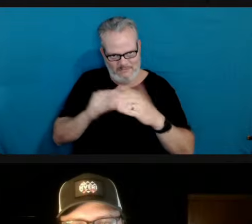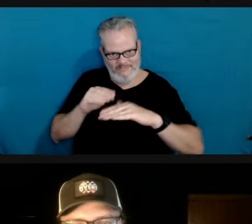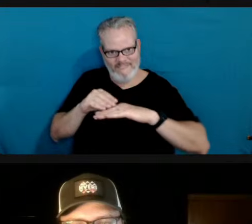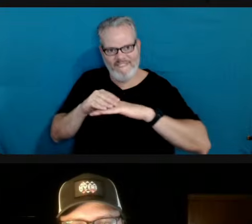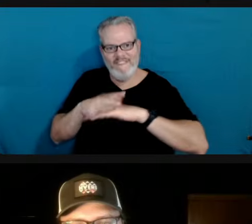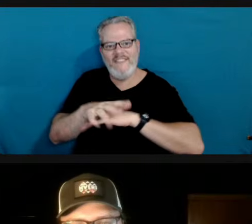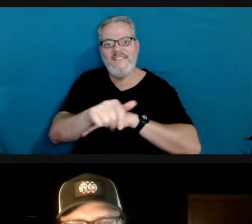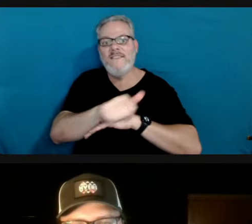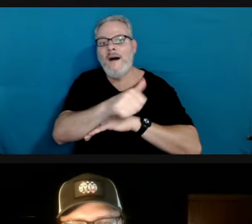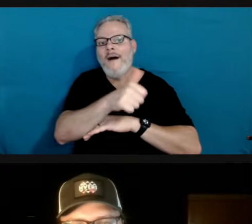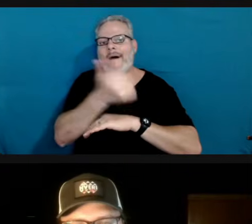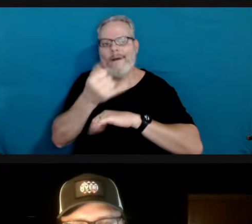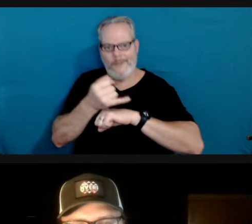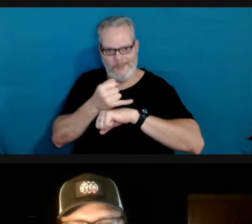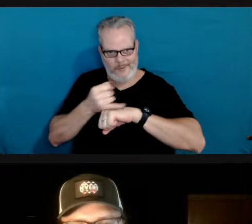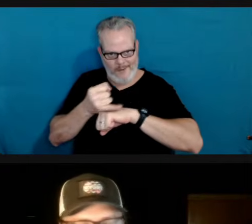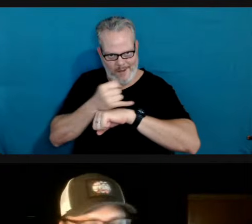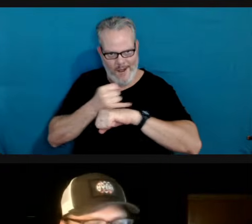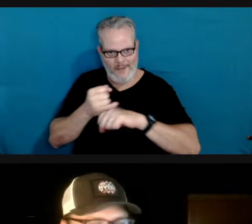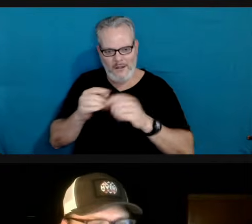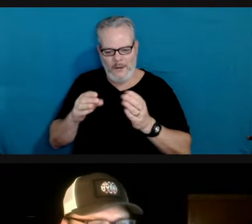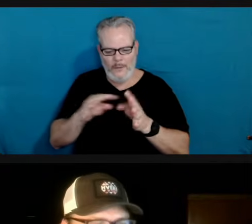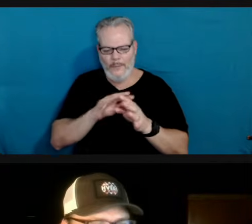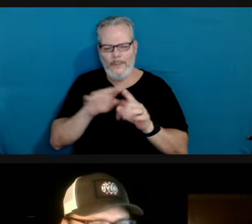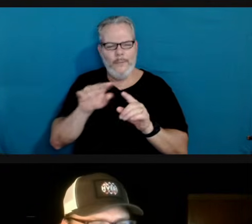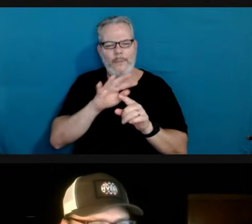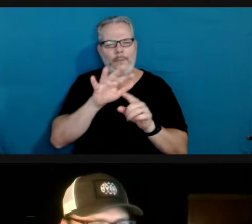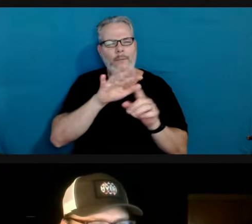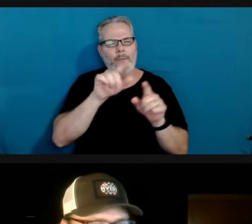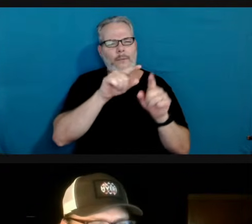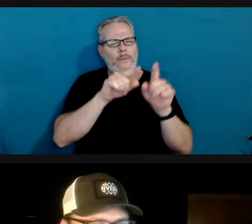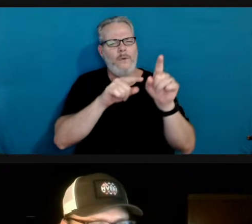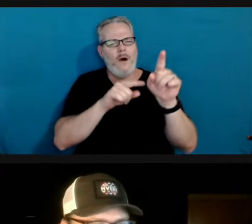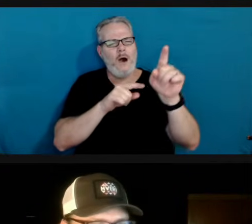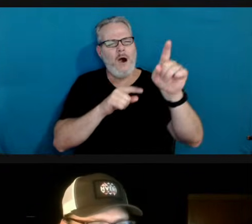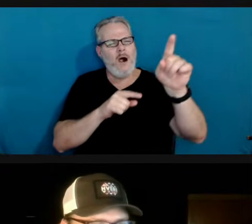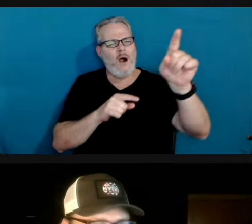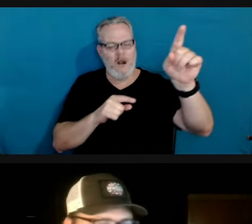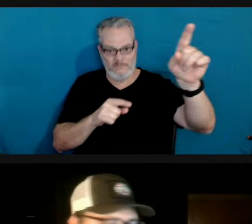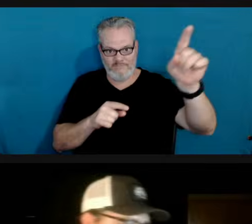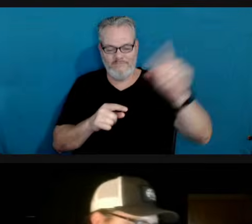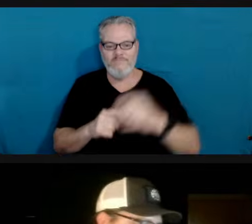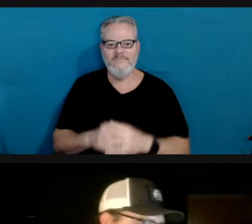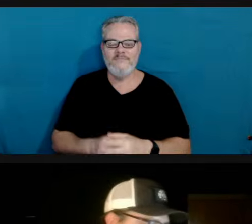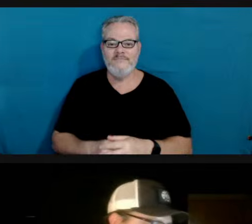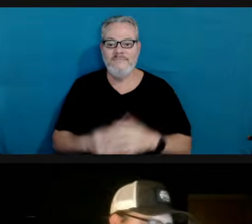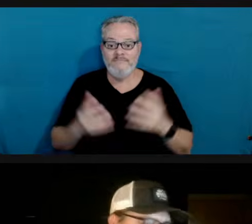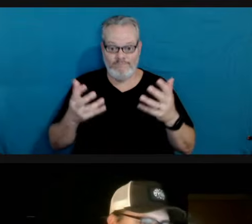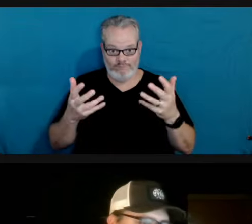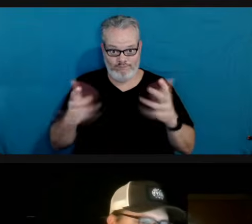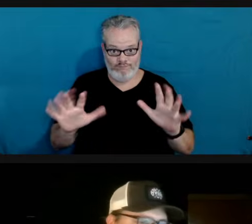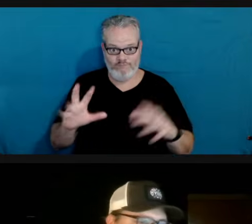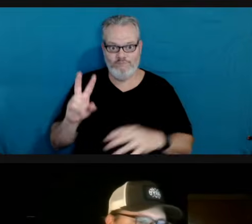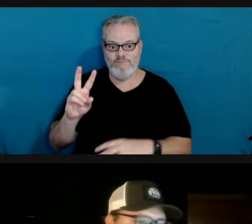as well, depending on exactly the direction of the swirling wind here. So that's our VOG